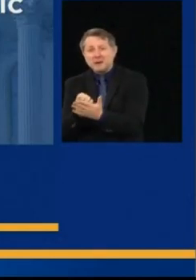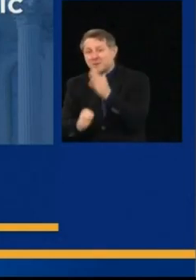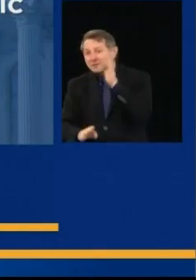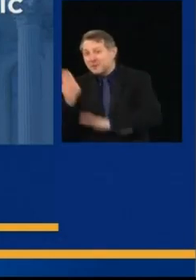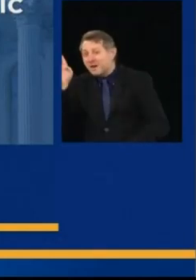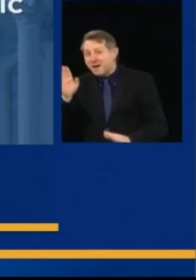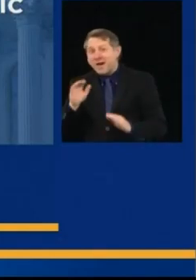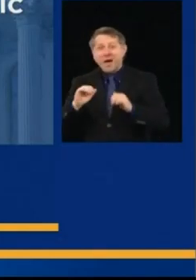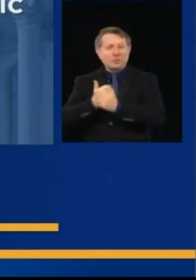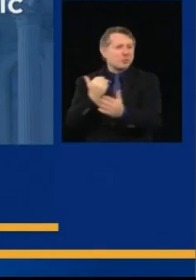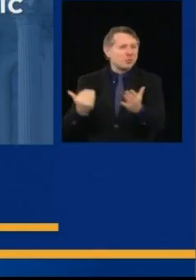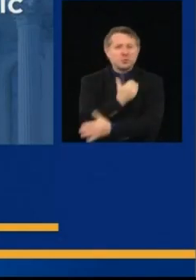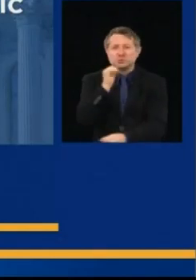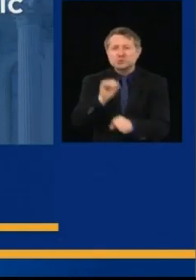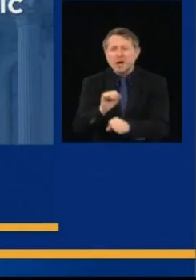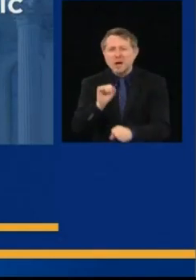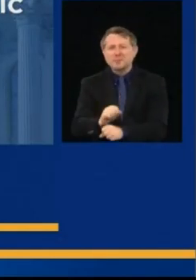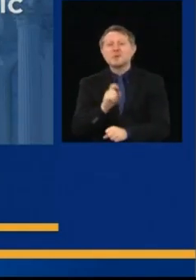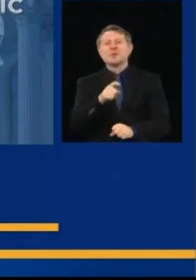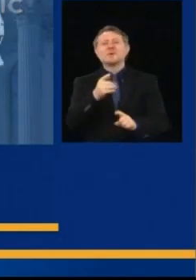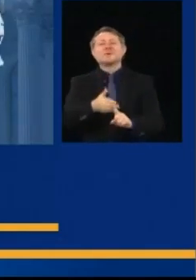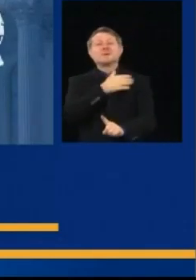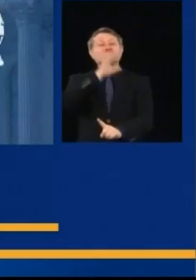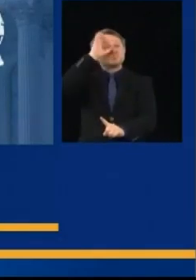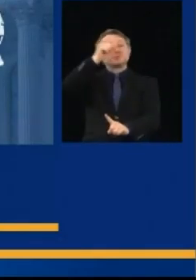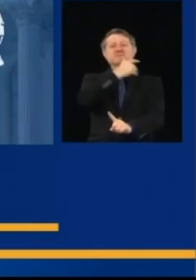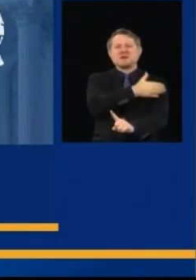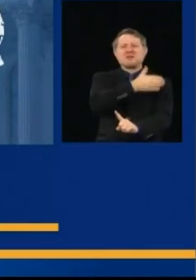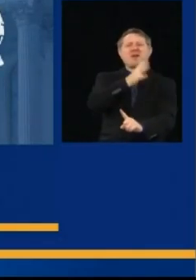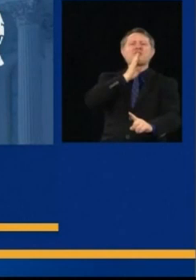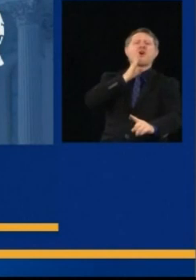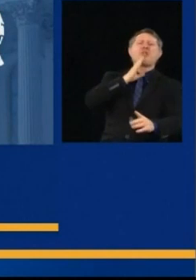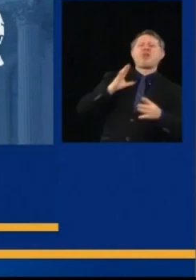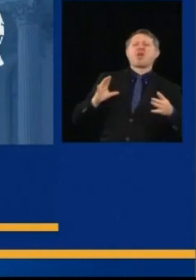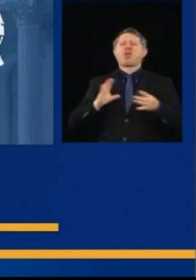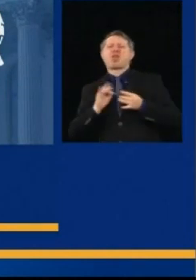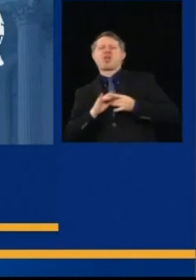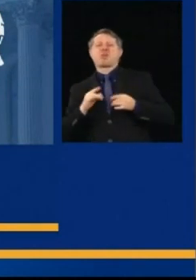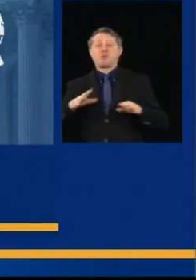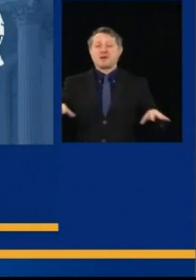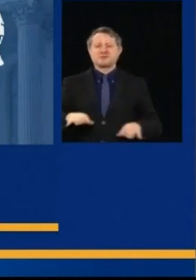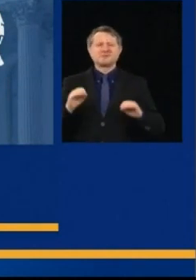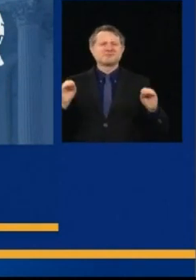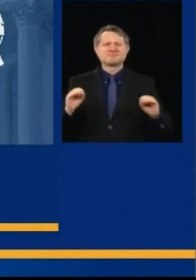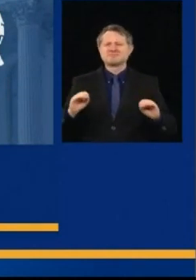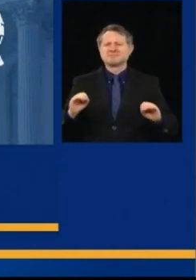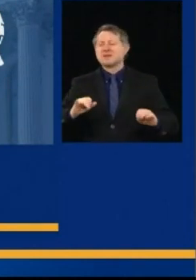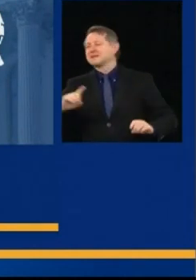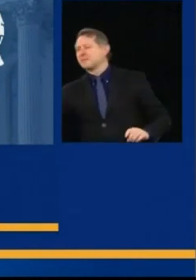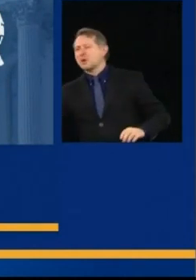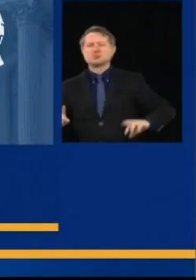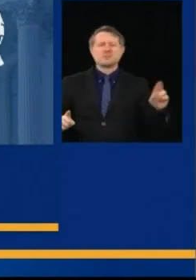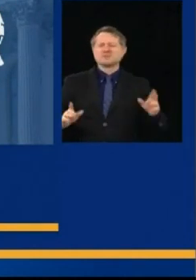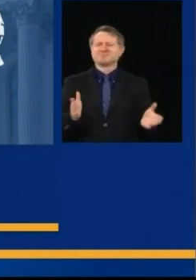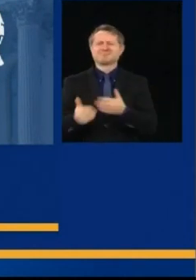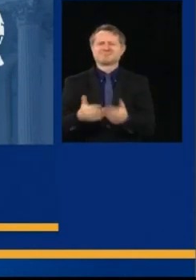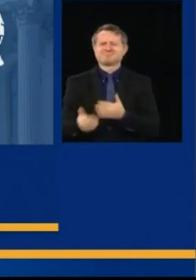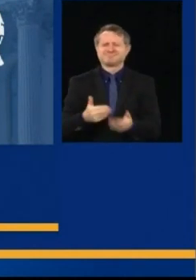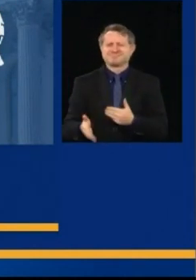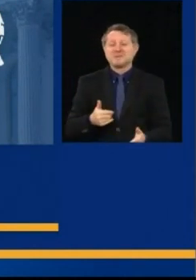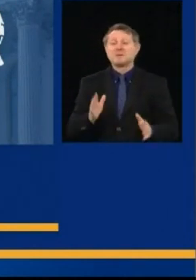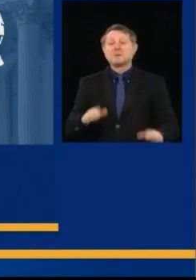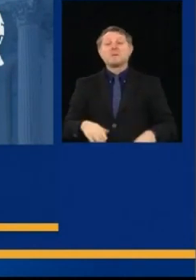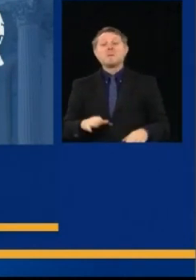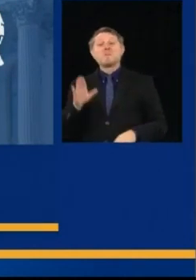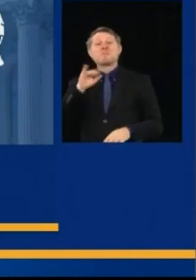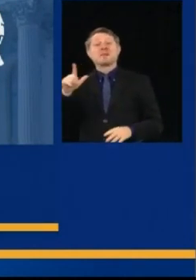but none has done, Democratic and Republican. The bill that was introduced